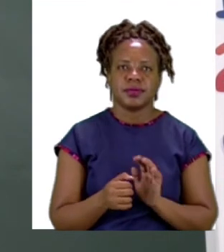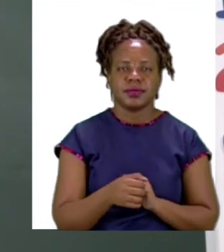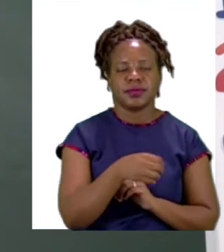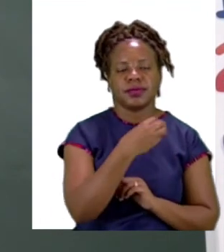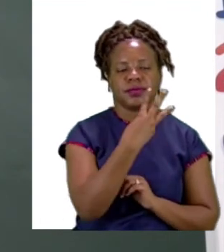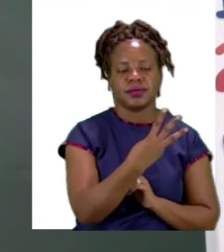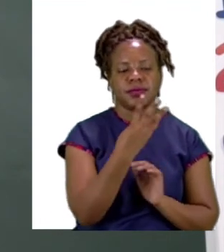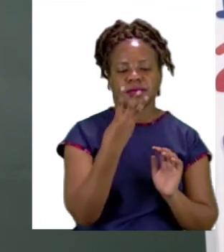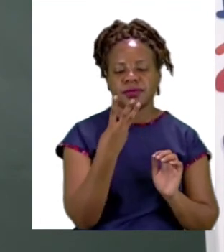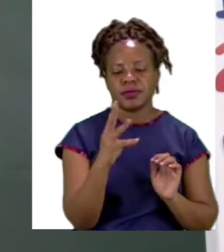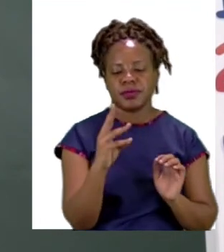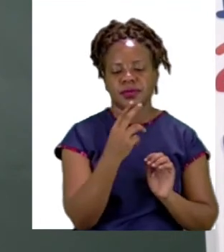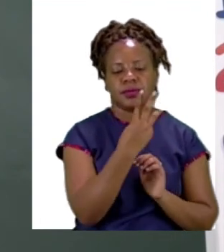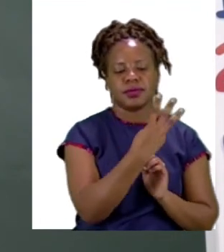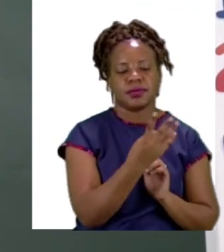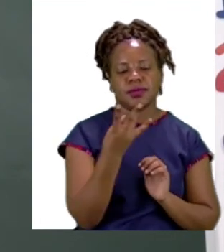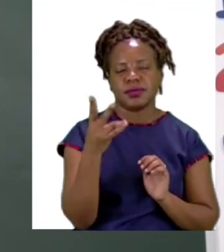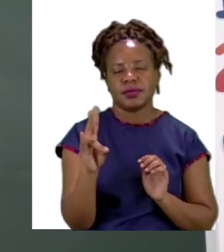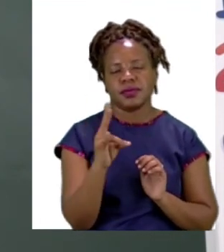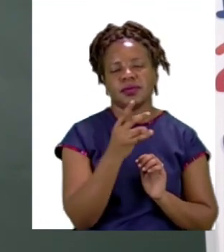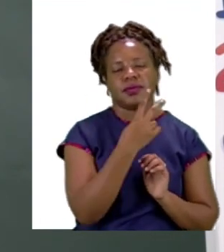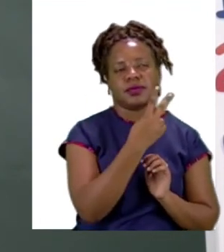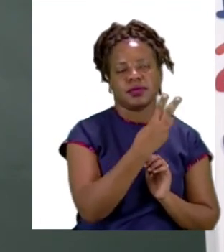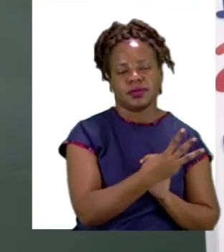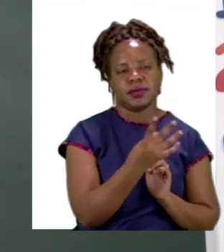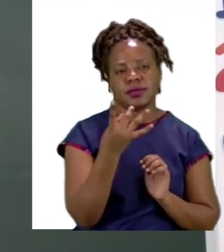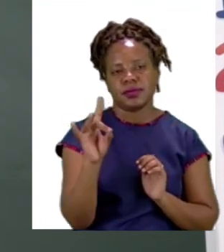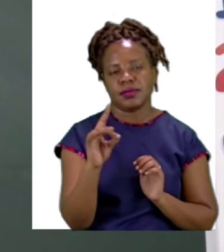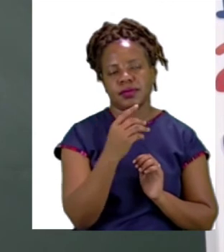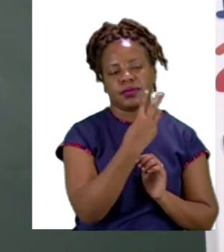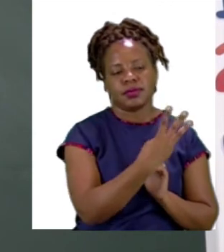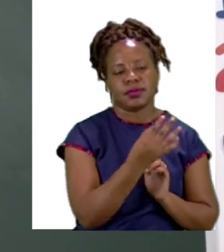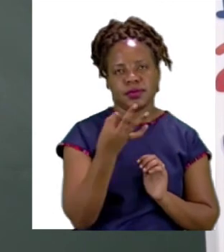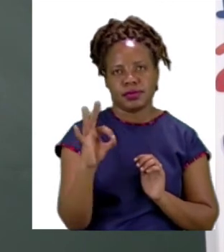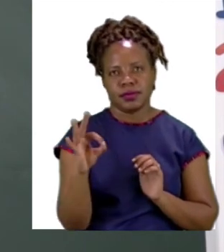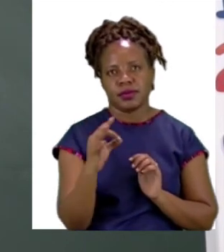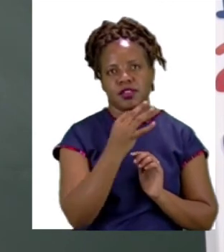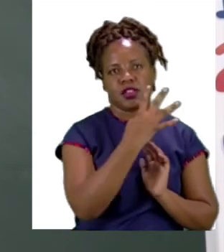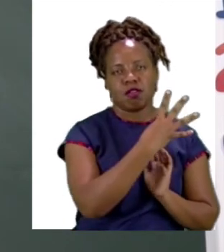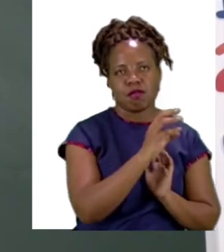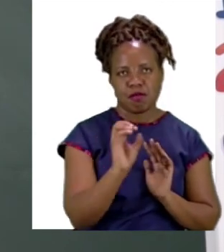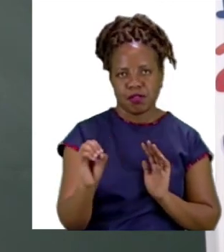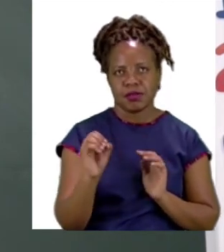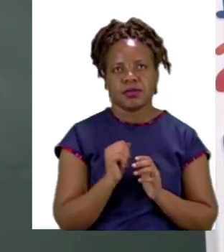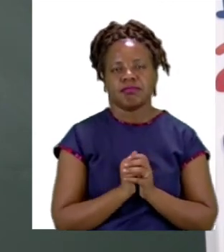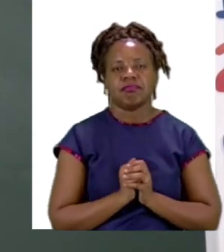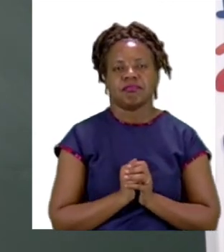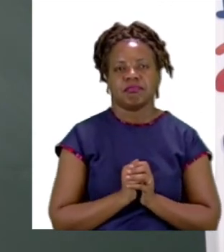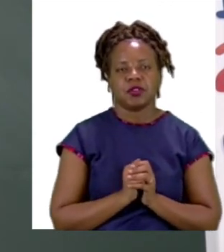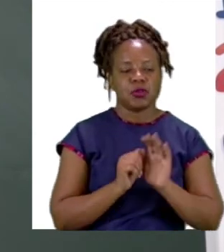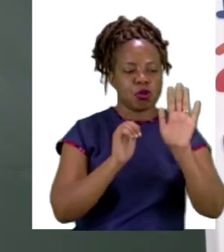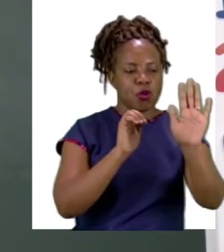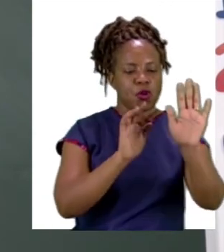36, 37, 38, 39, 40. Now our